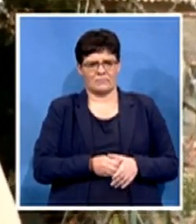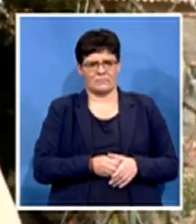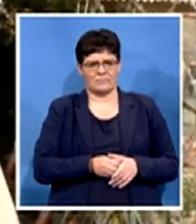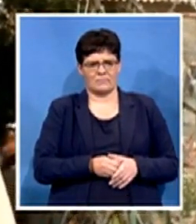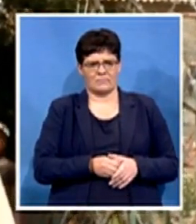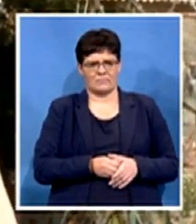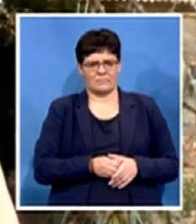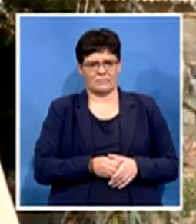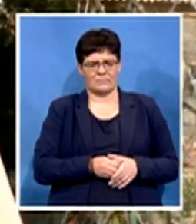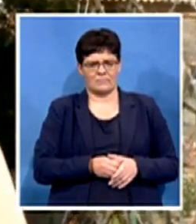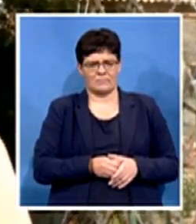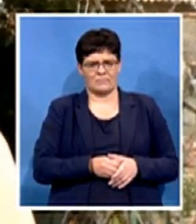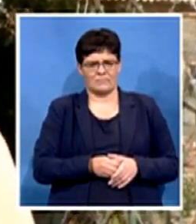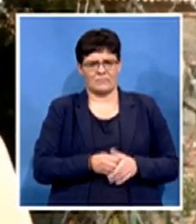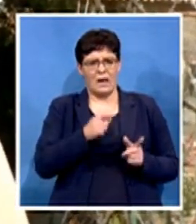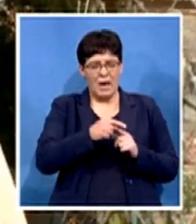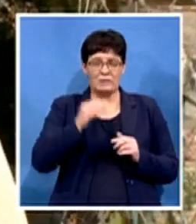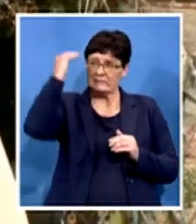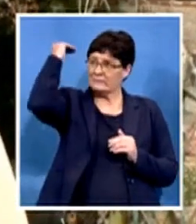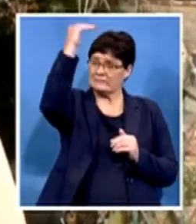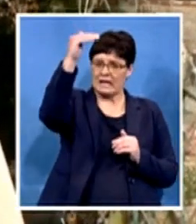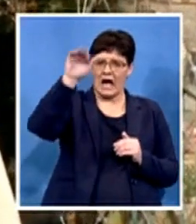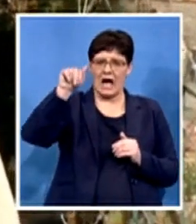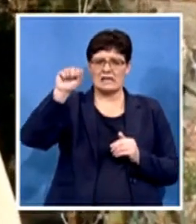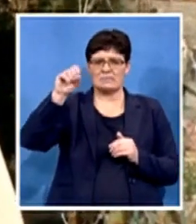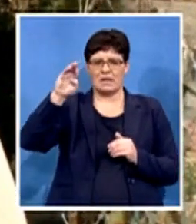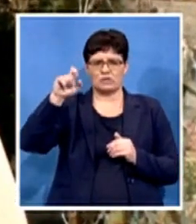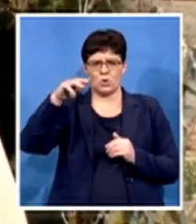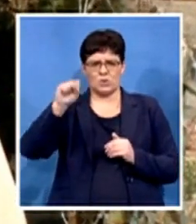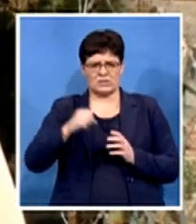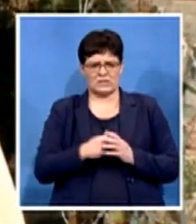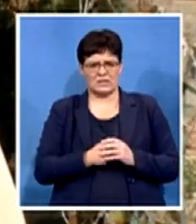asbestos. Asbestos. Then now, since